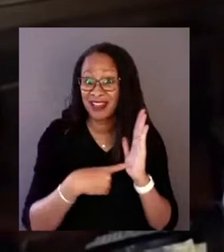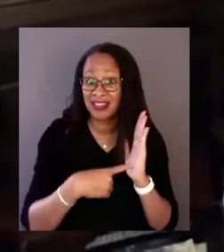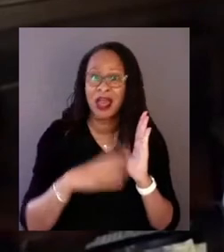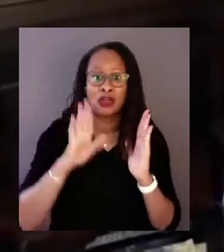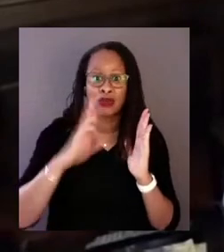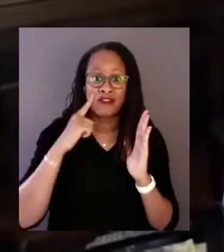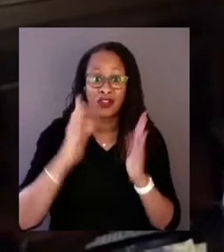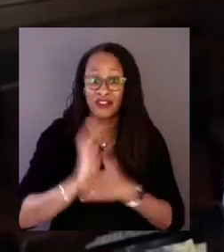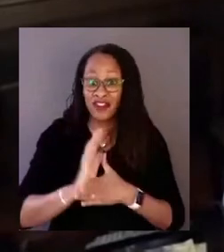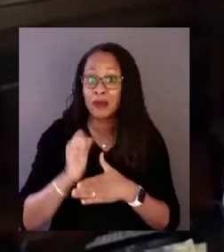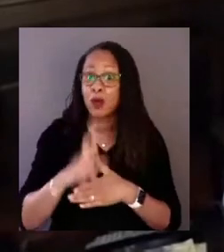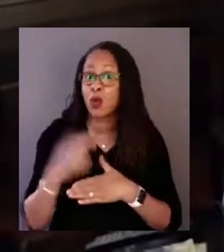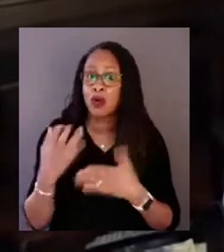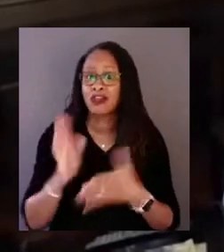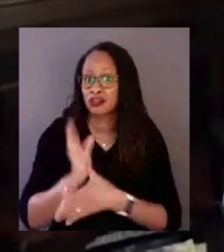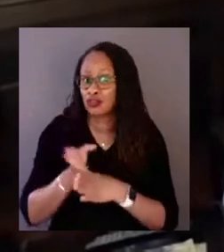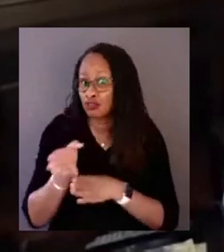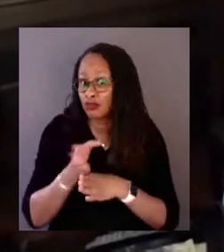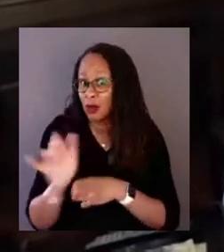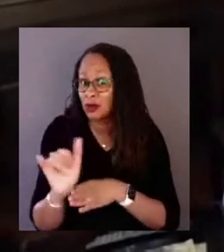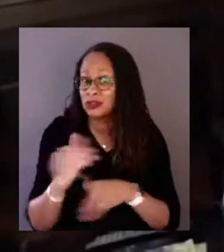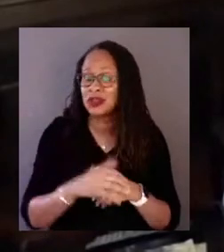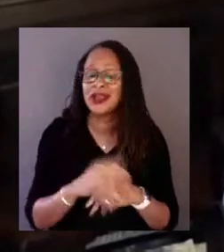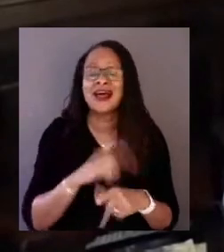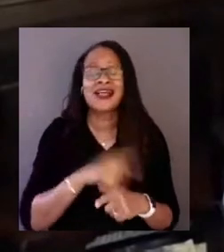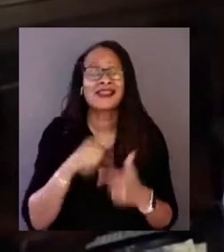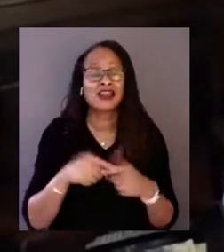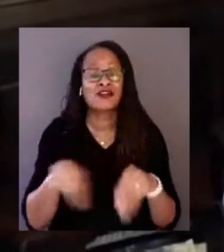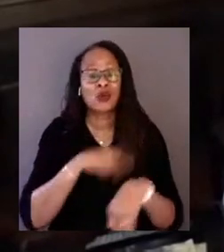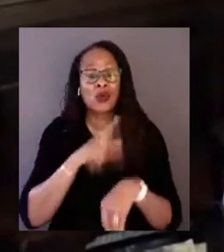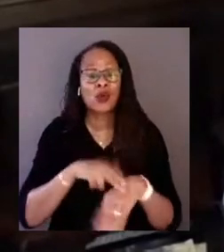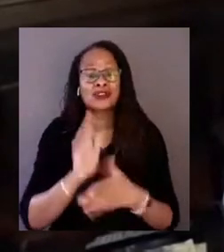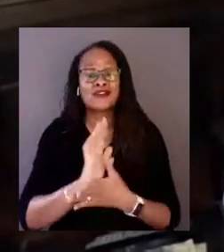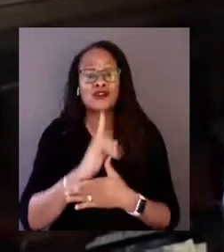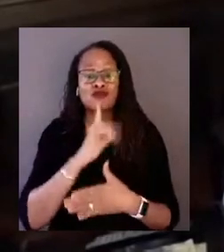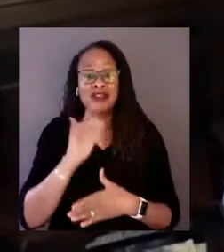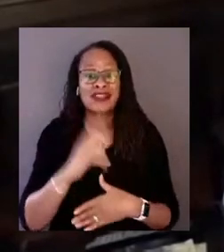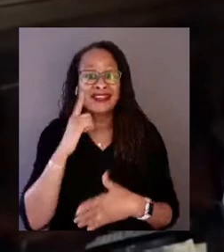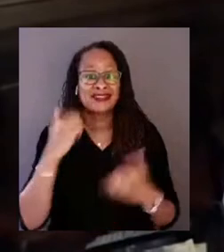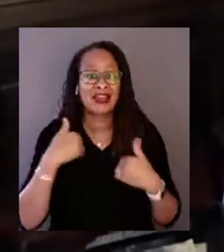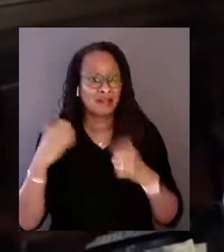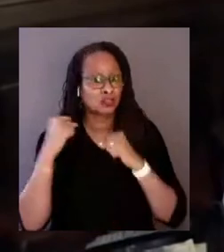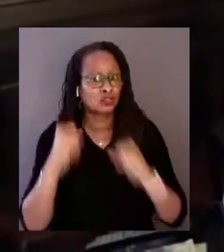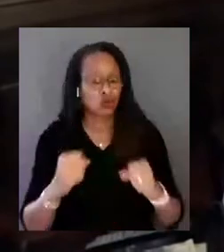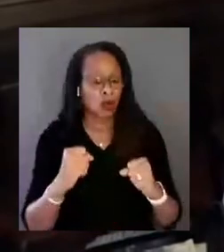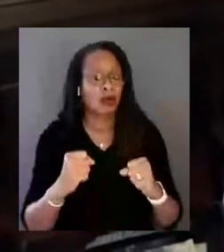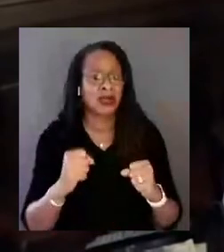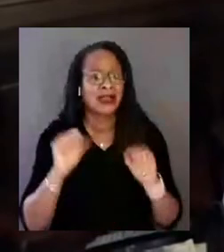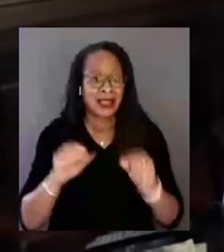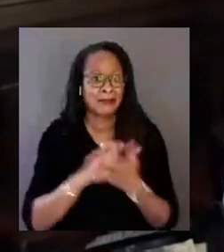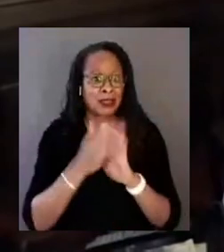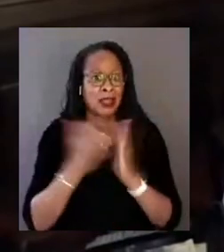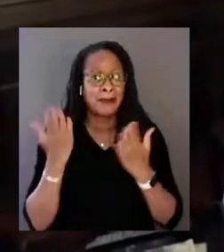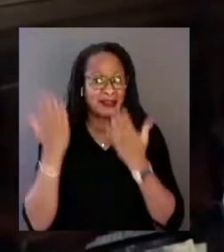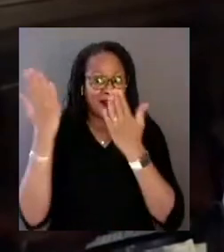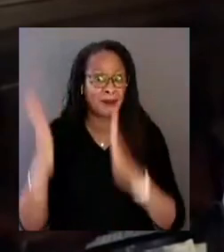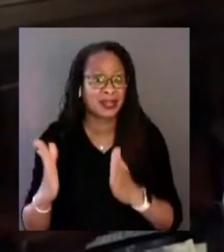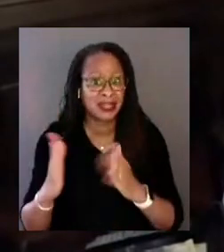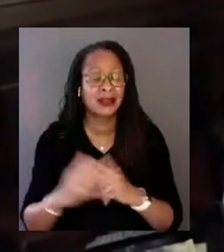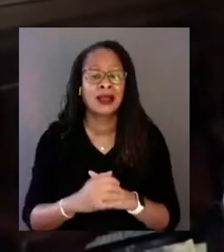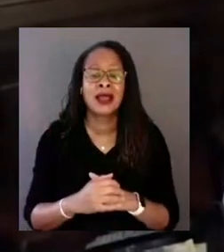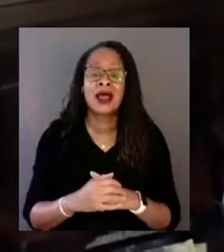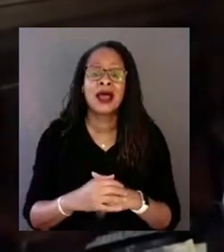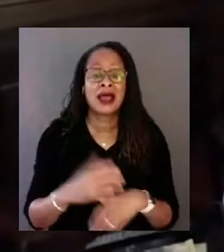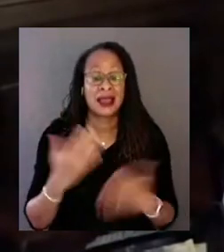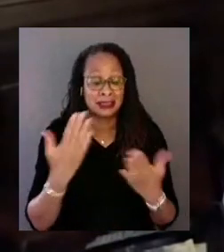the career. And then of course, there are the films that really think they have a strong chance. And then there are other people who maybe they feel